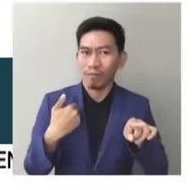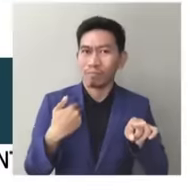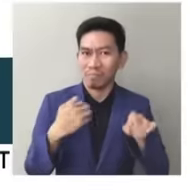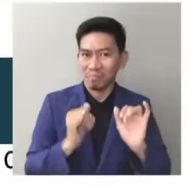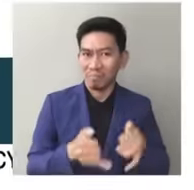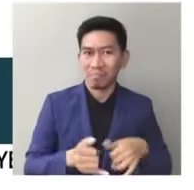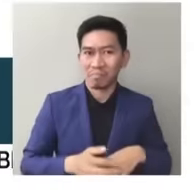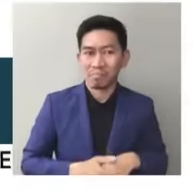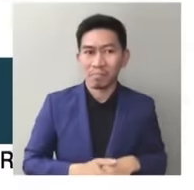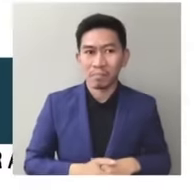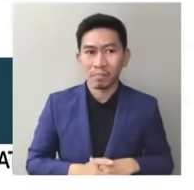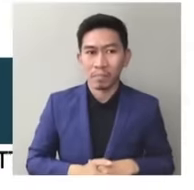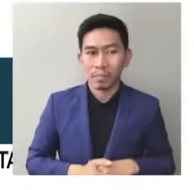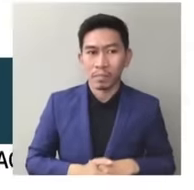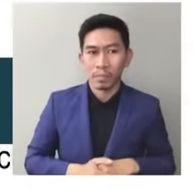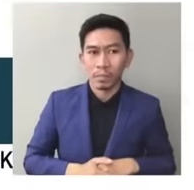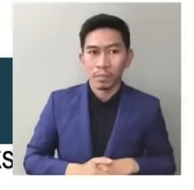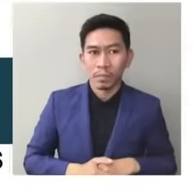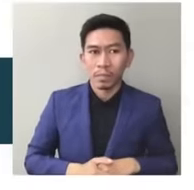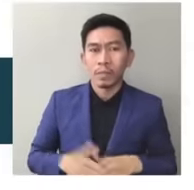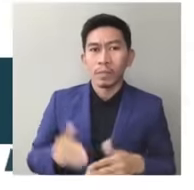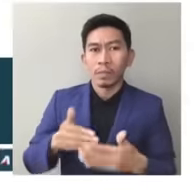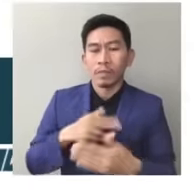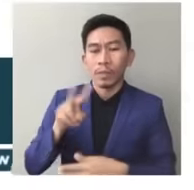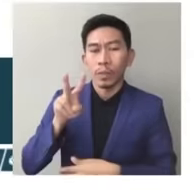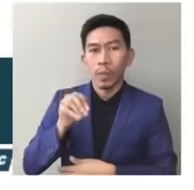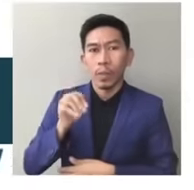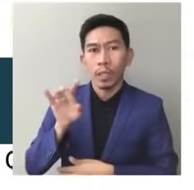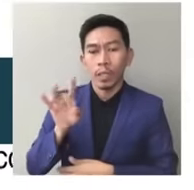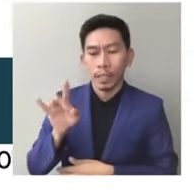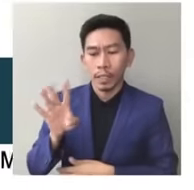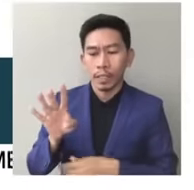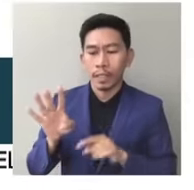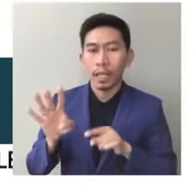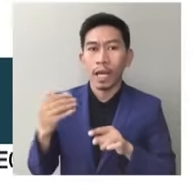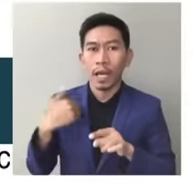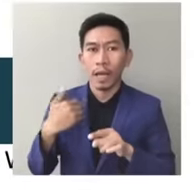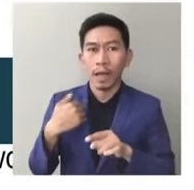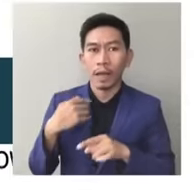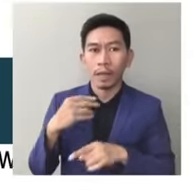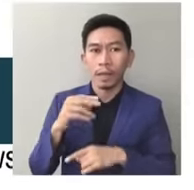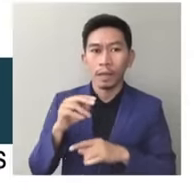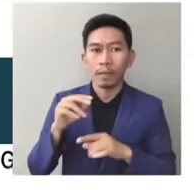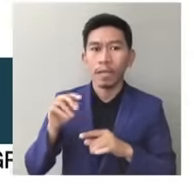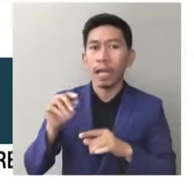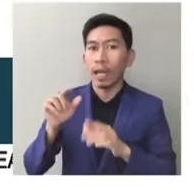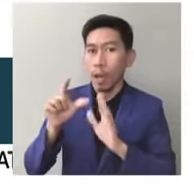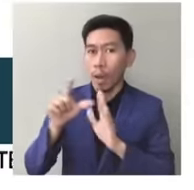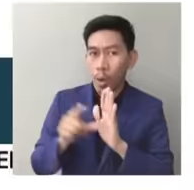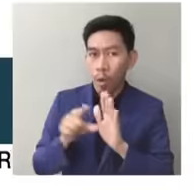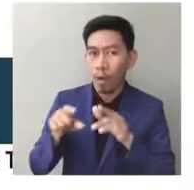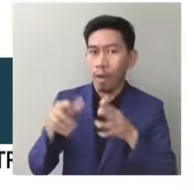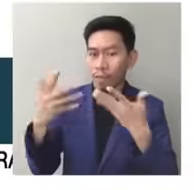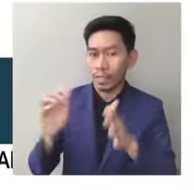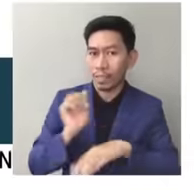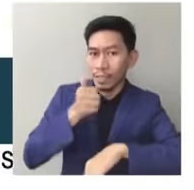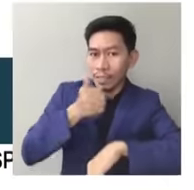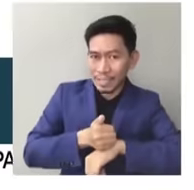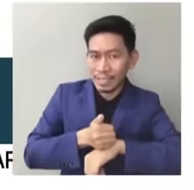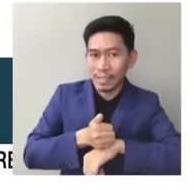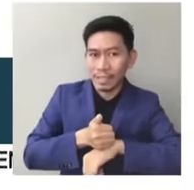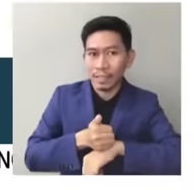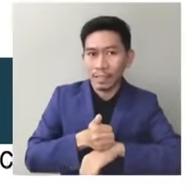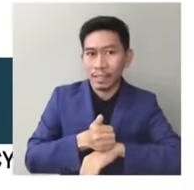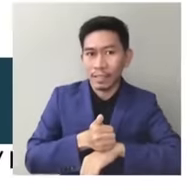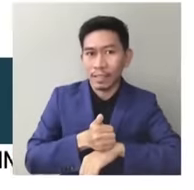Before 2018, when the expanded NIPAS law was legislated, na isa batas po ito, may